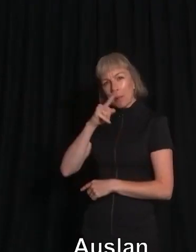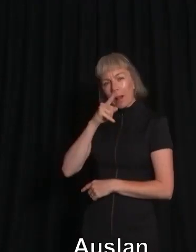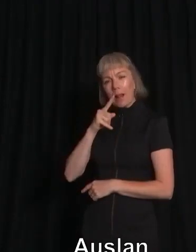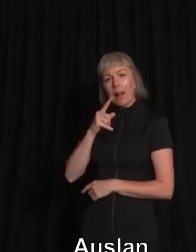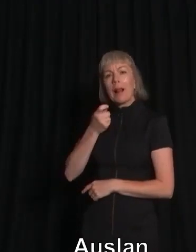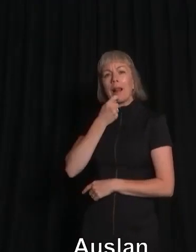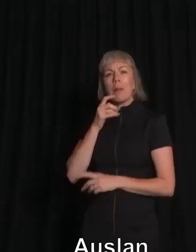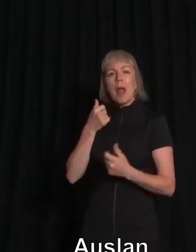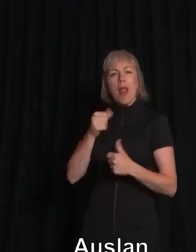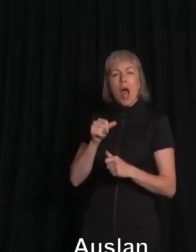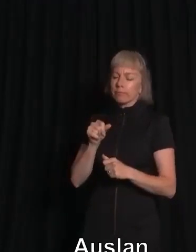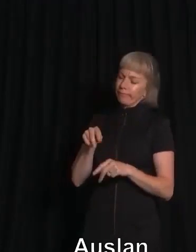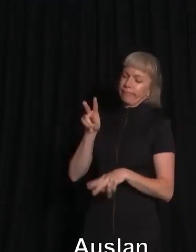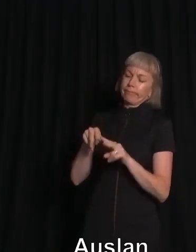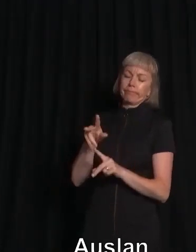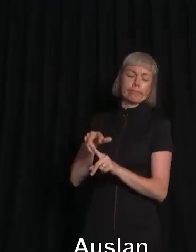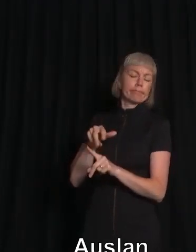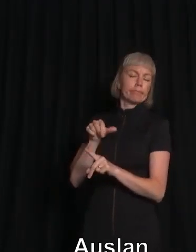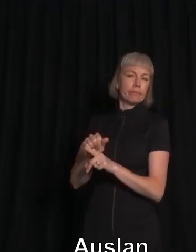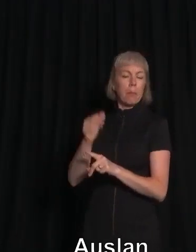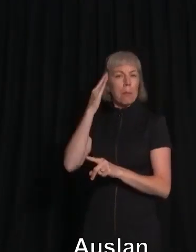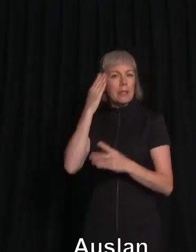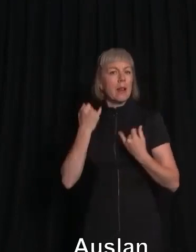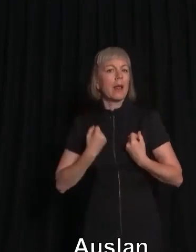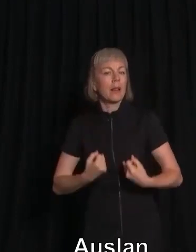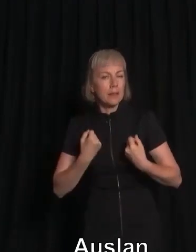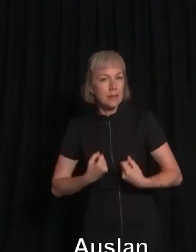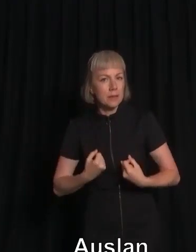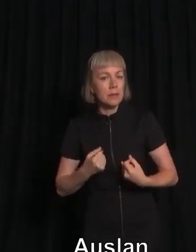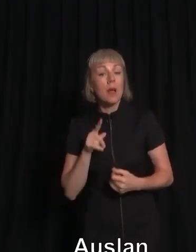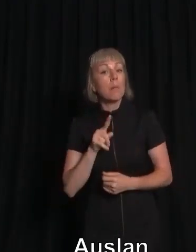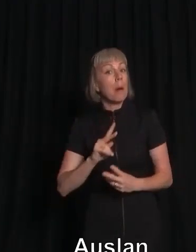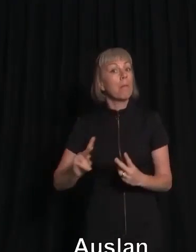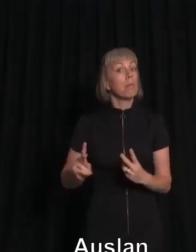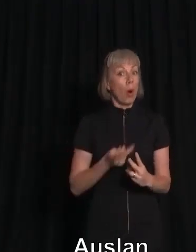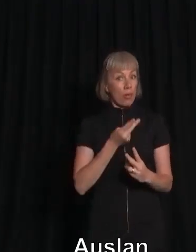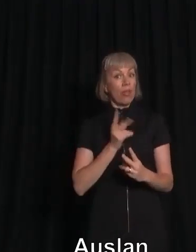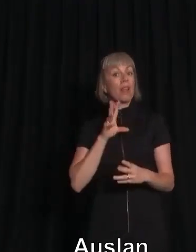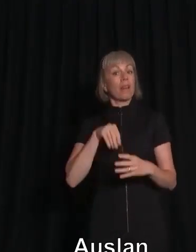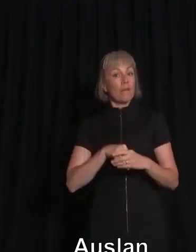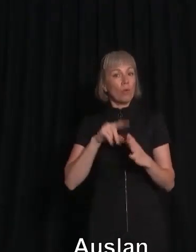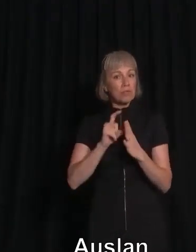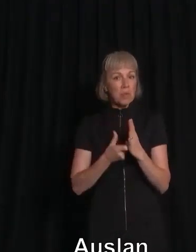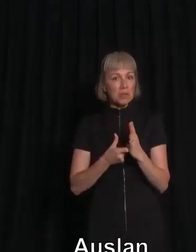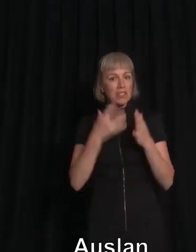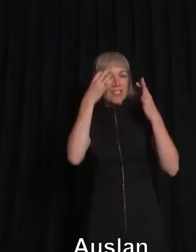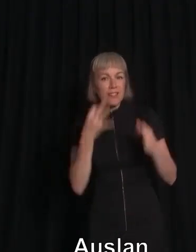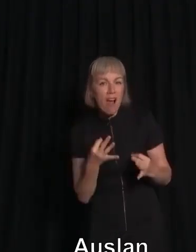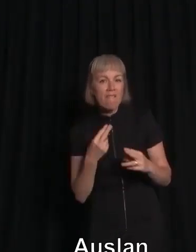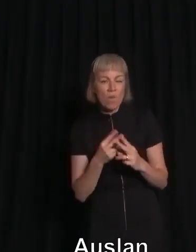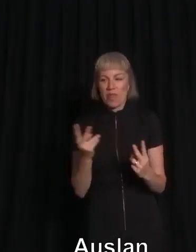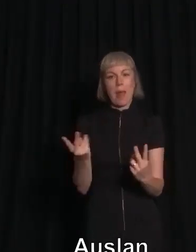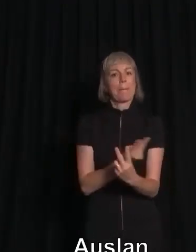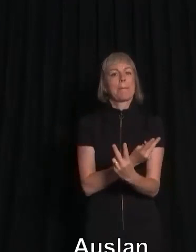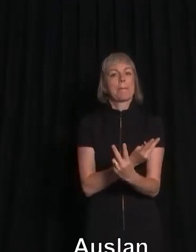like a mental illness. However, both processes of medicalizations take away agencies from